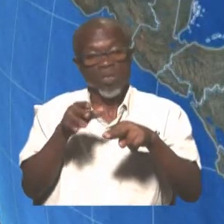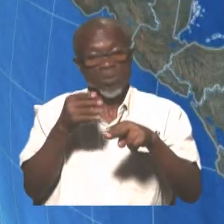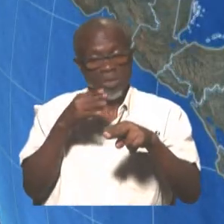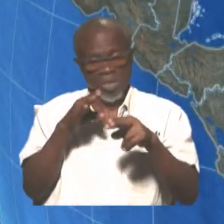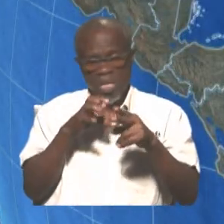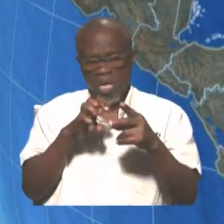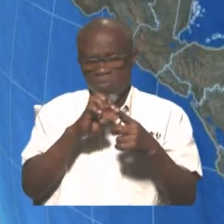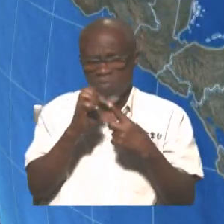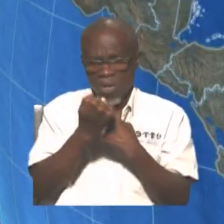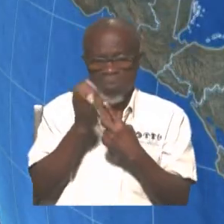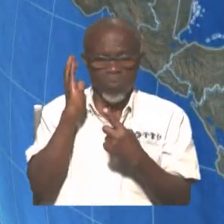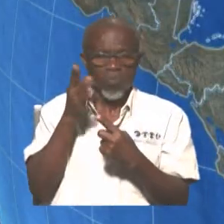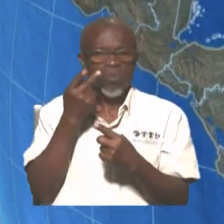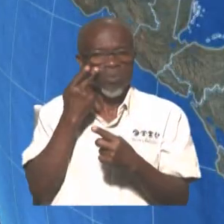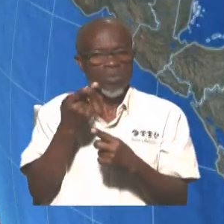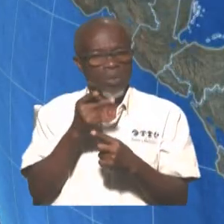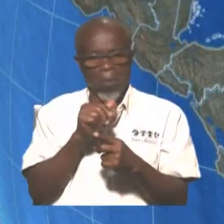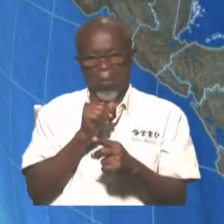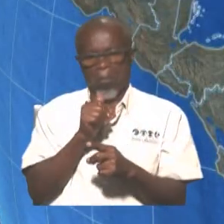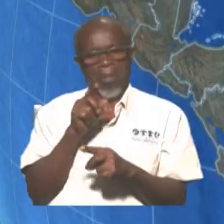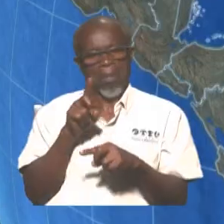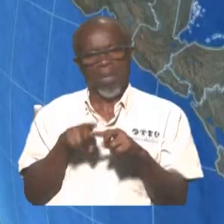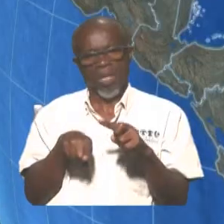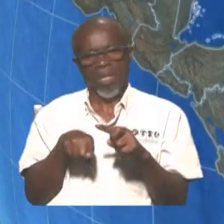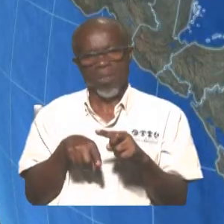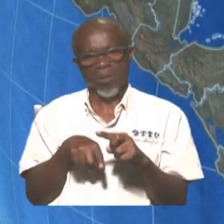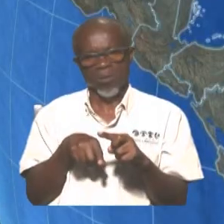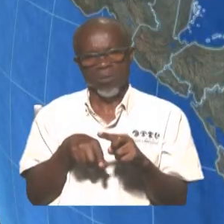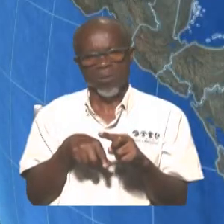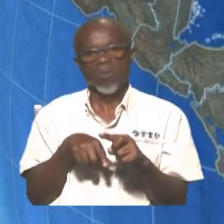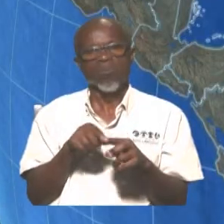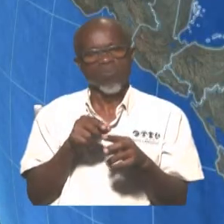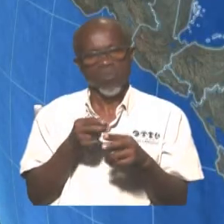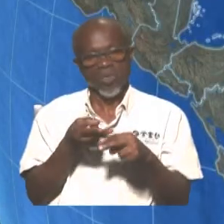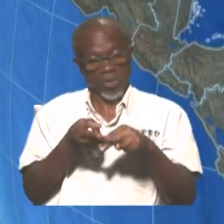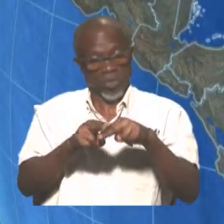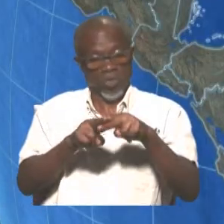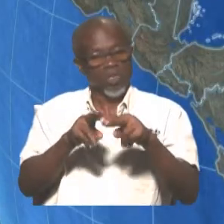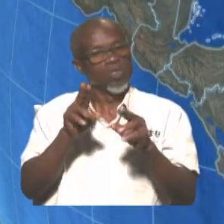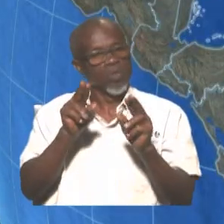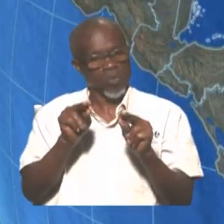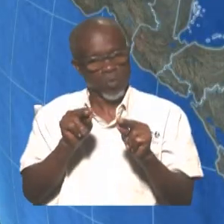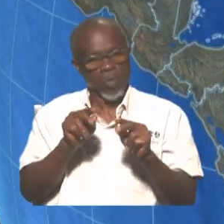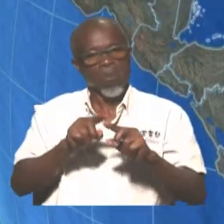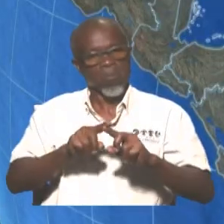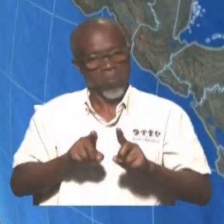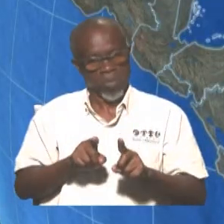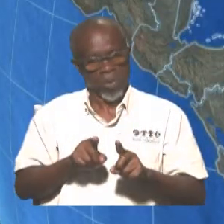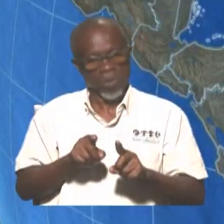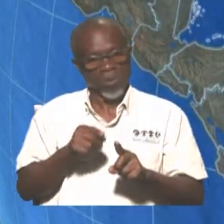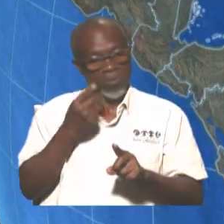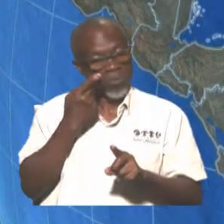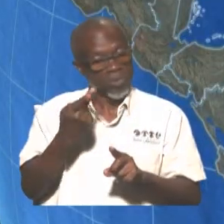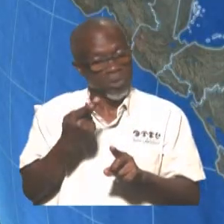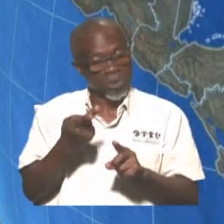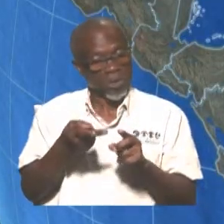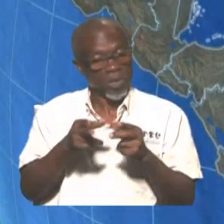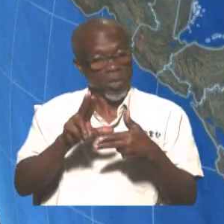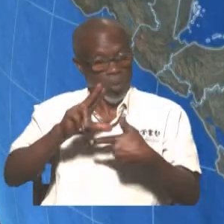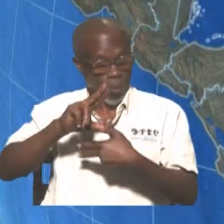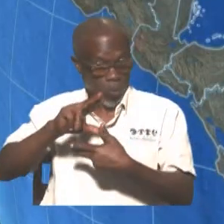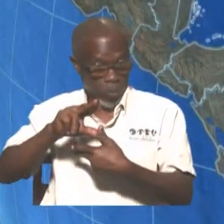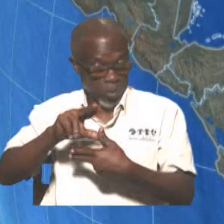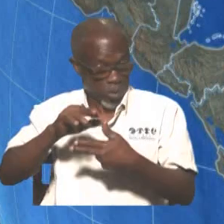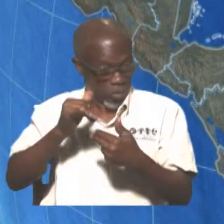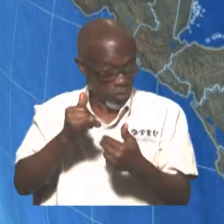turn unfavorable, cutting off further strengthening. So although this wave looks impressive now, it is not the one to